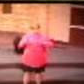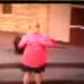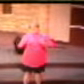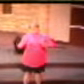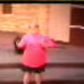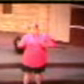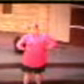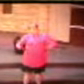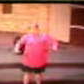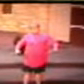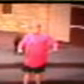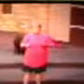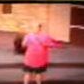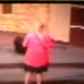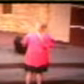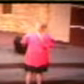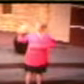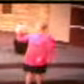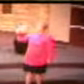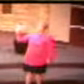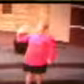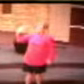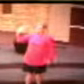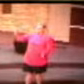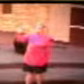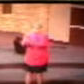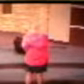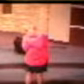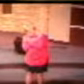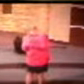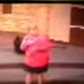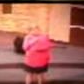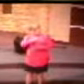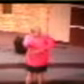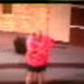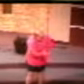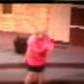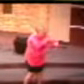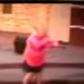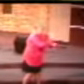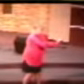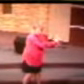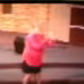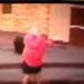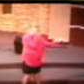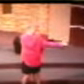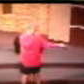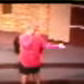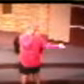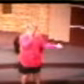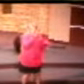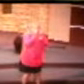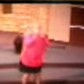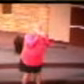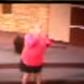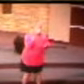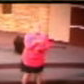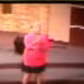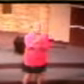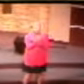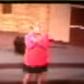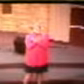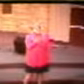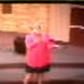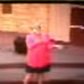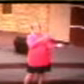smiled and they waved and they embraced us and they invited us in and they fed us and they loved us. And